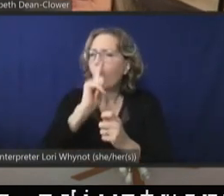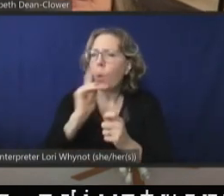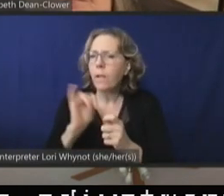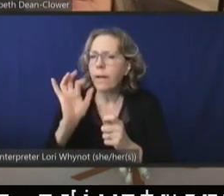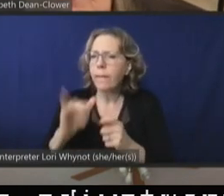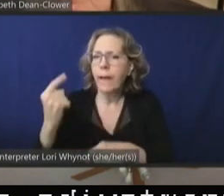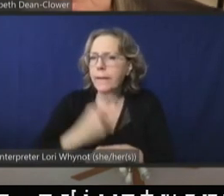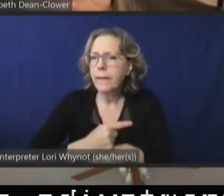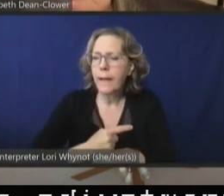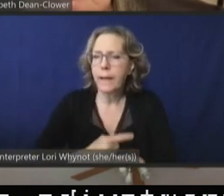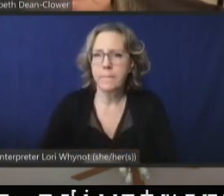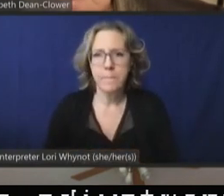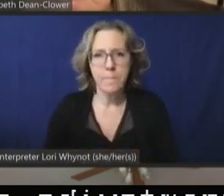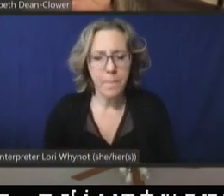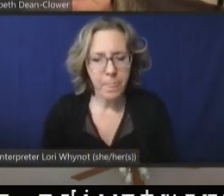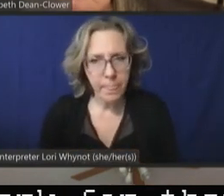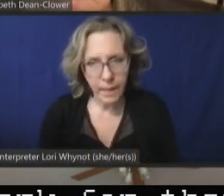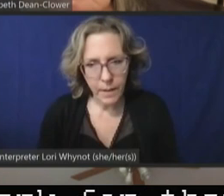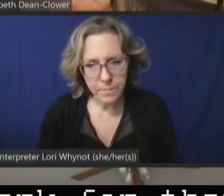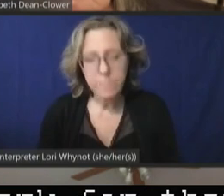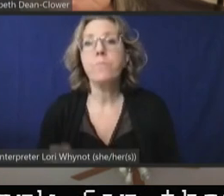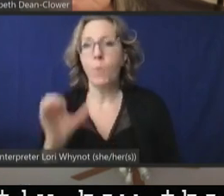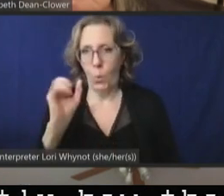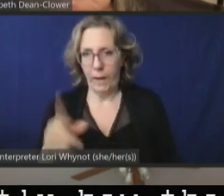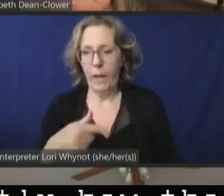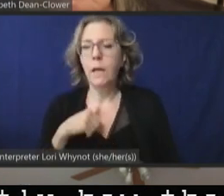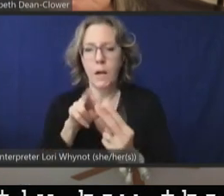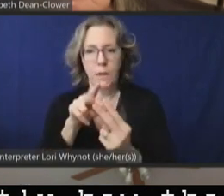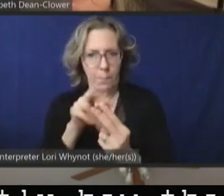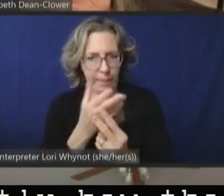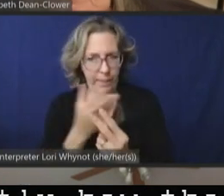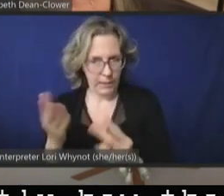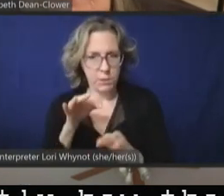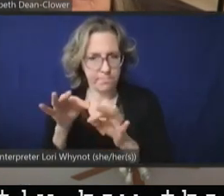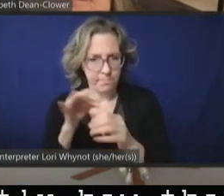So, a couple of things.